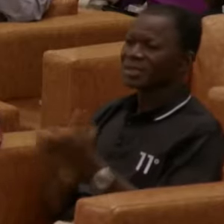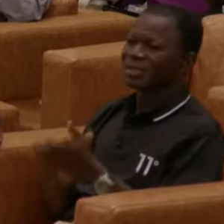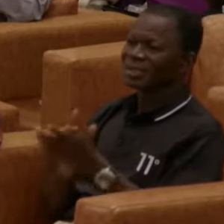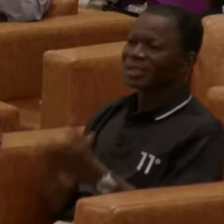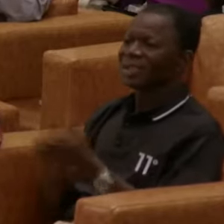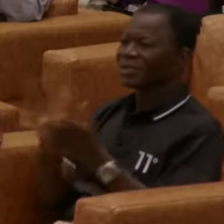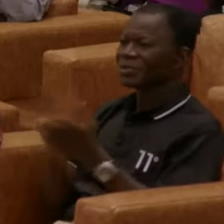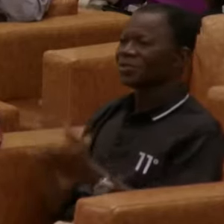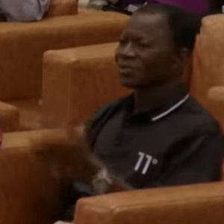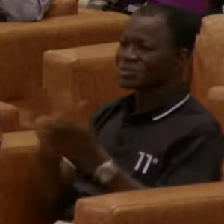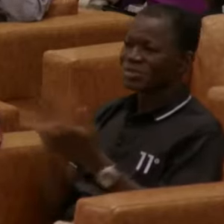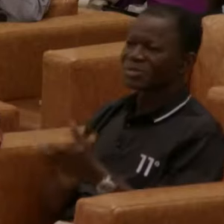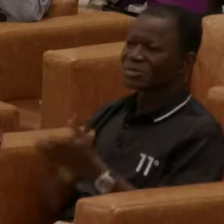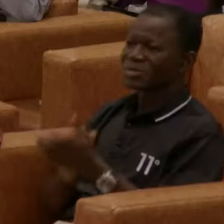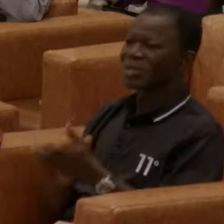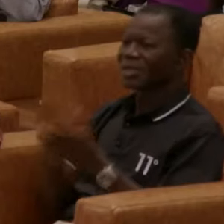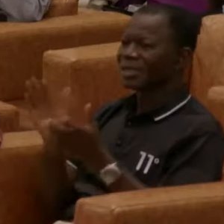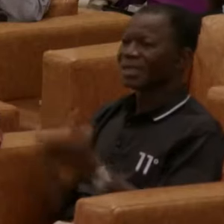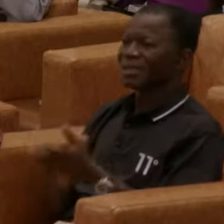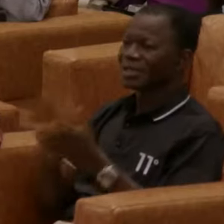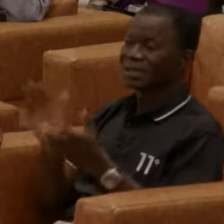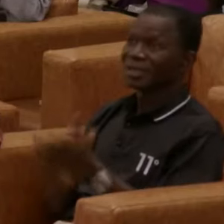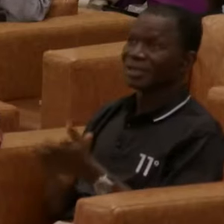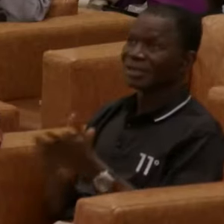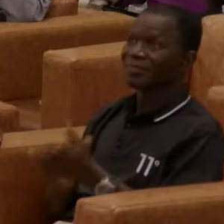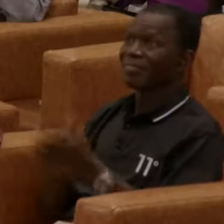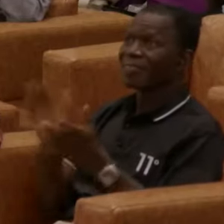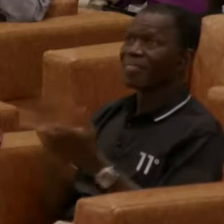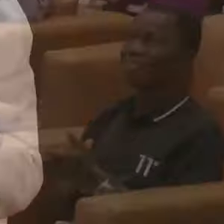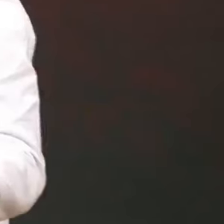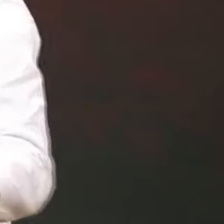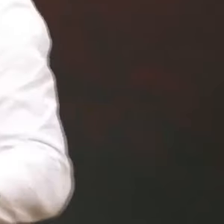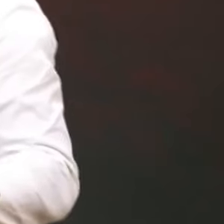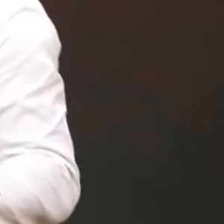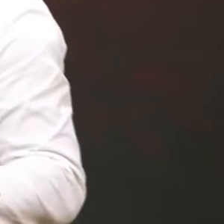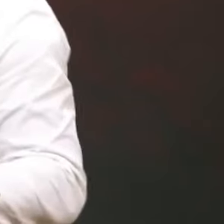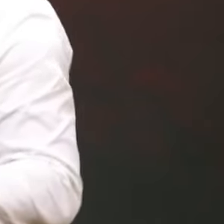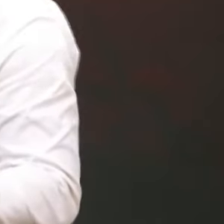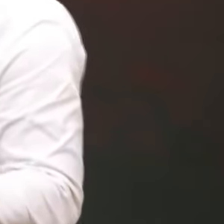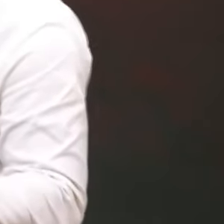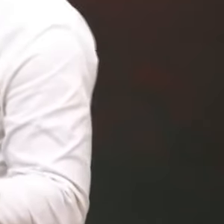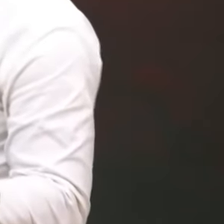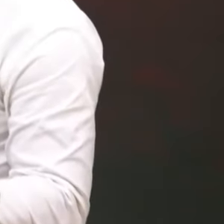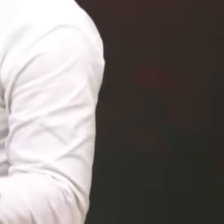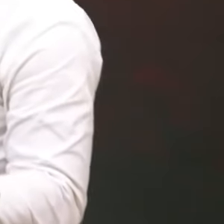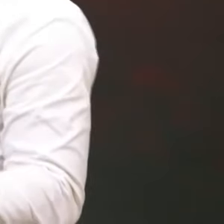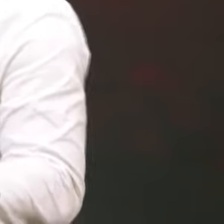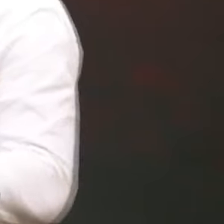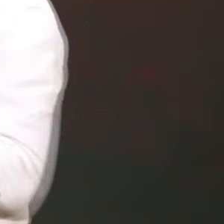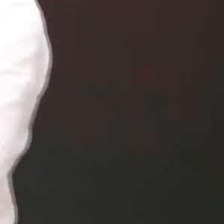way, the truth and the life. Jesus is the way.